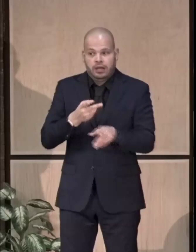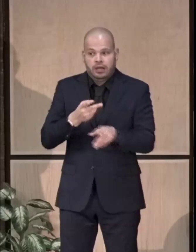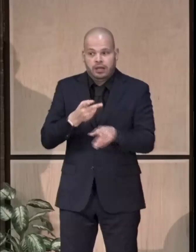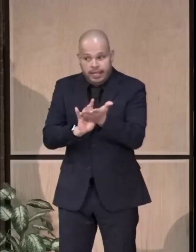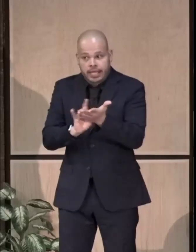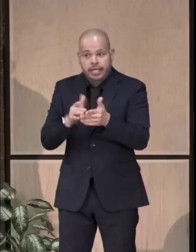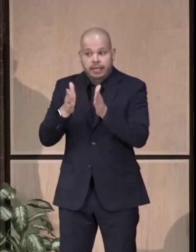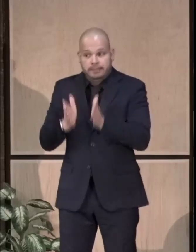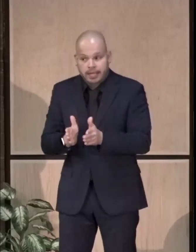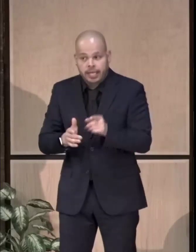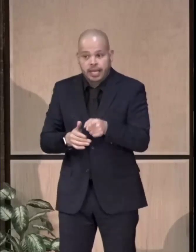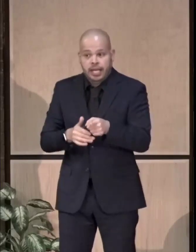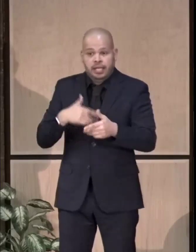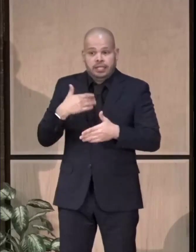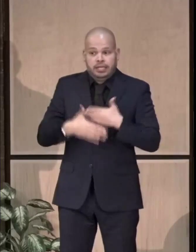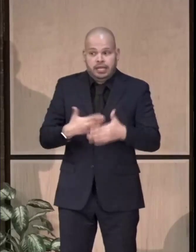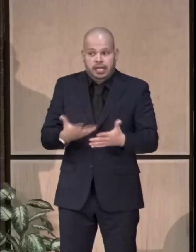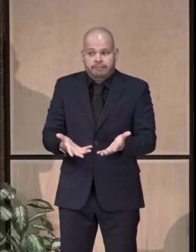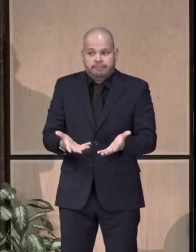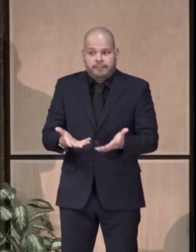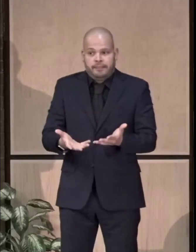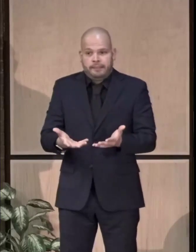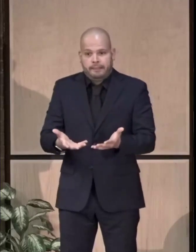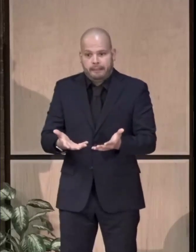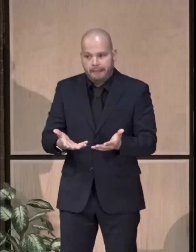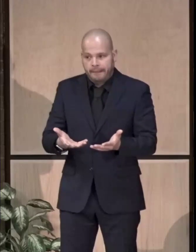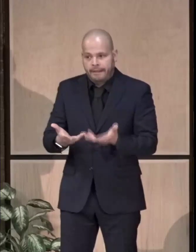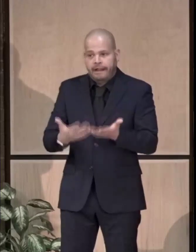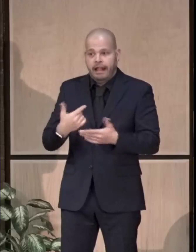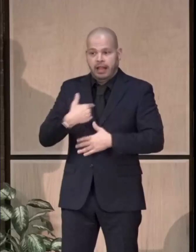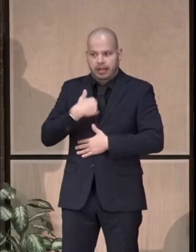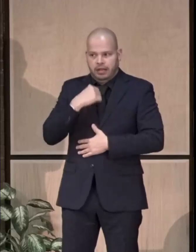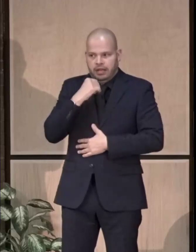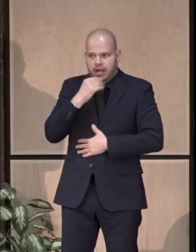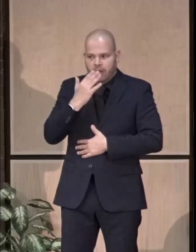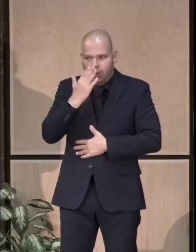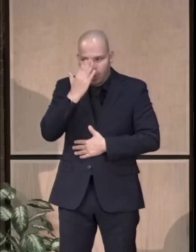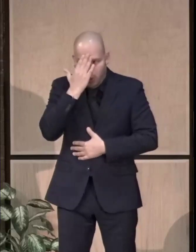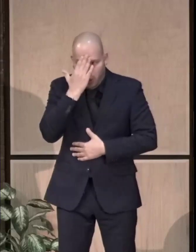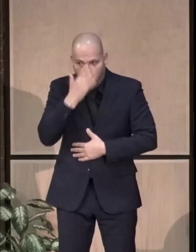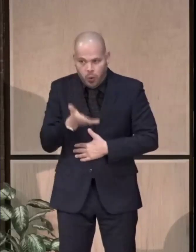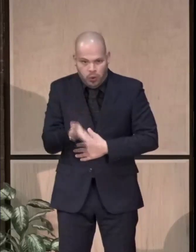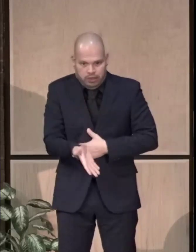med board process, that I can't speak to, but.